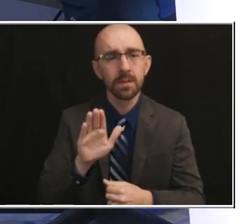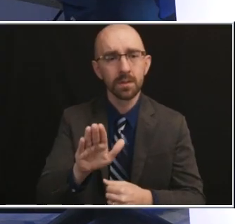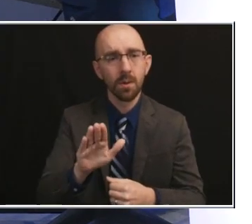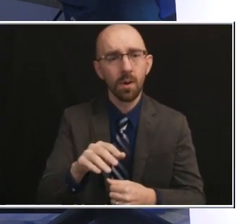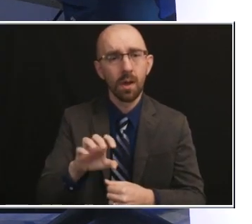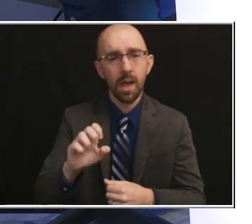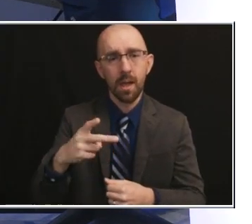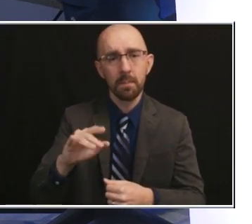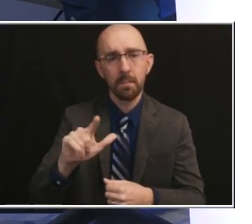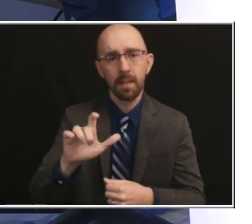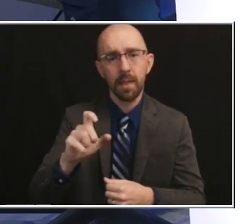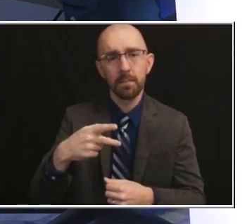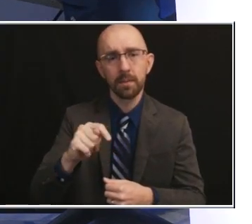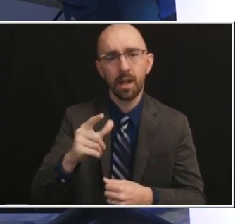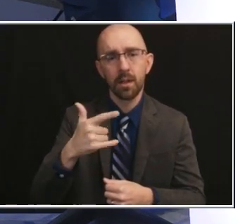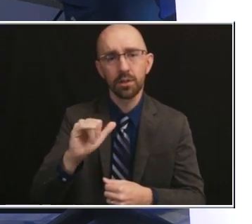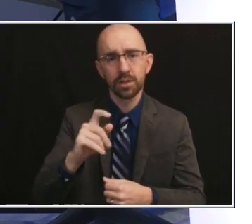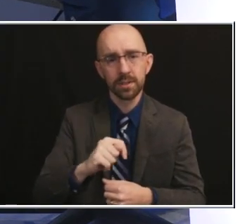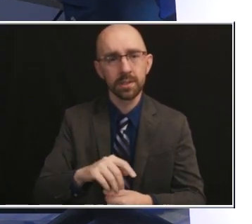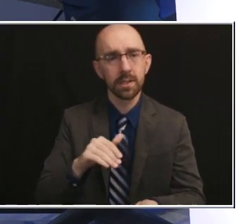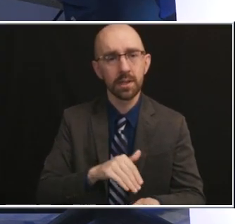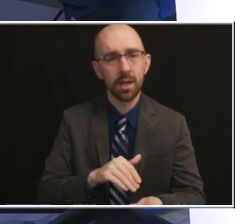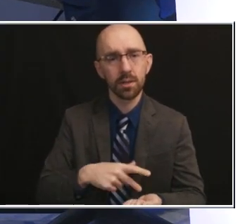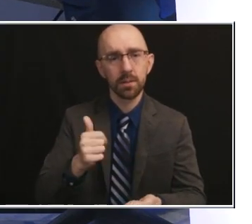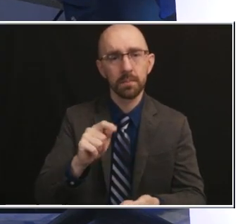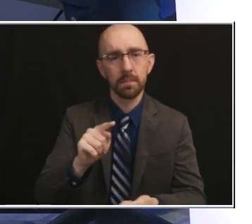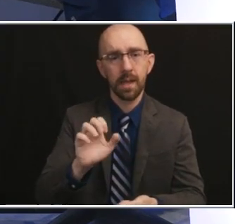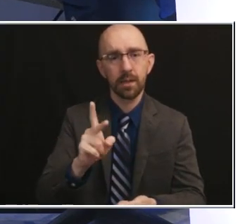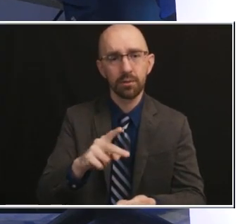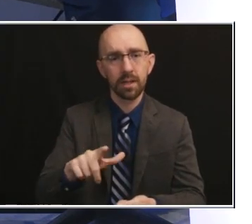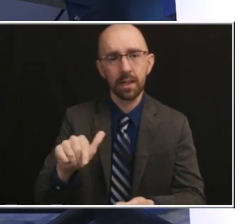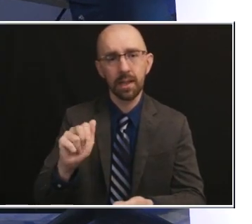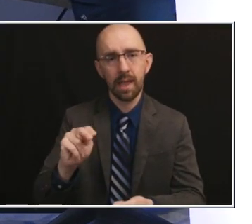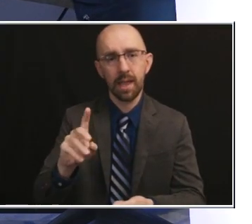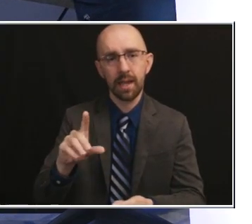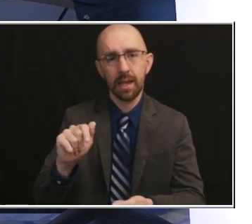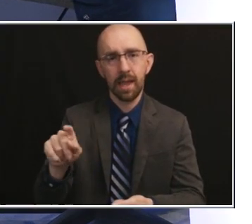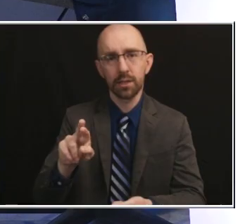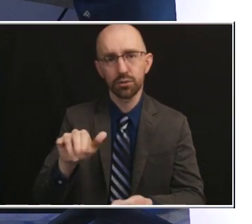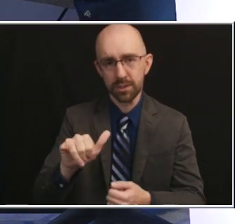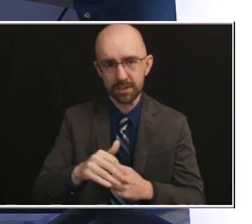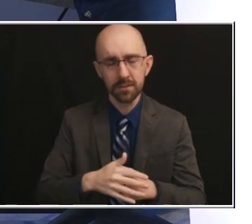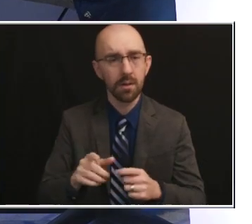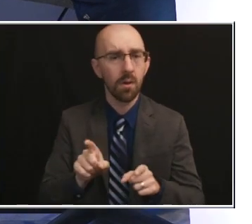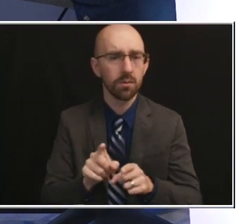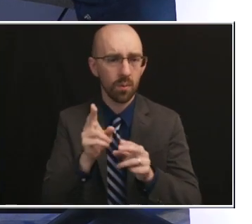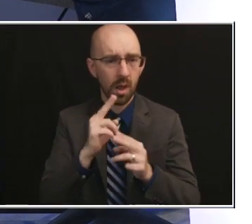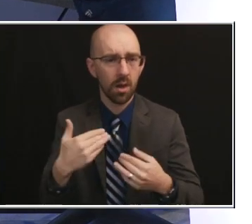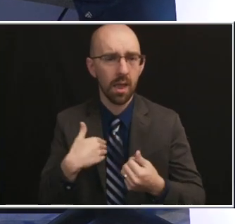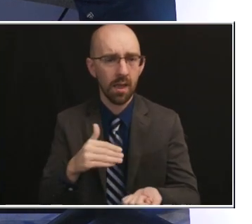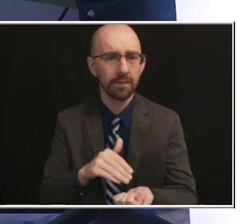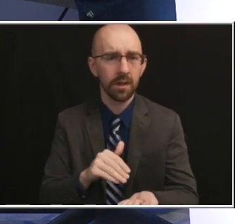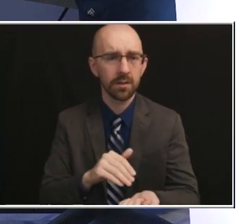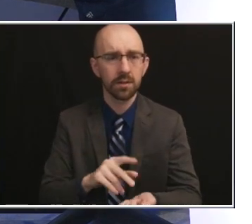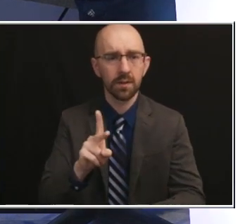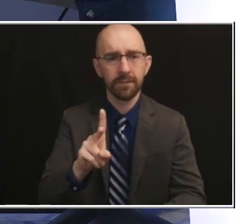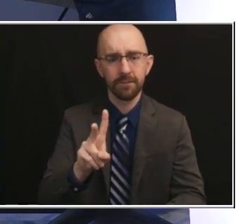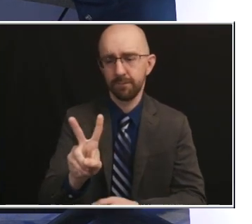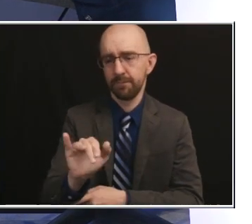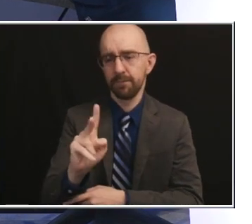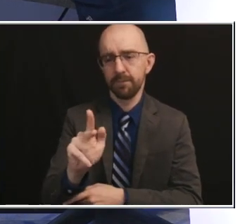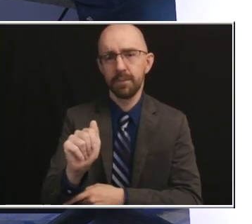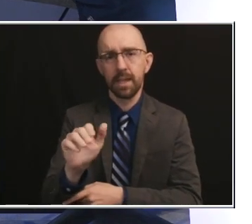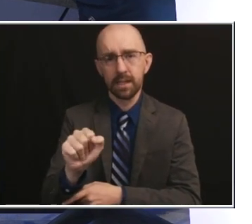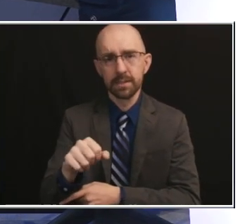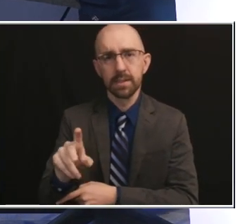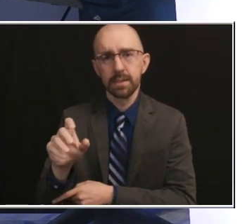health system, Dr. Patrick Landazuri. Thank you for being here. And we're very honored to have Dr. Vika Singh on the show today. Dr. Singh